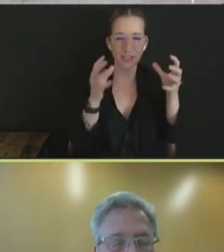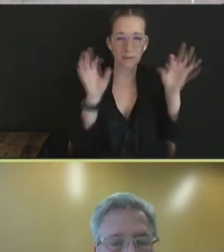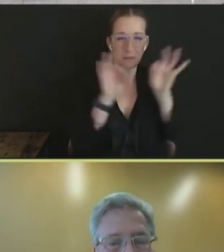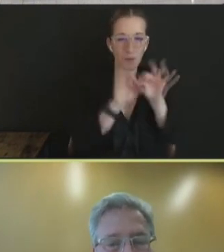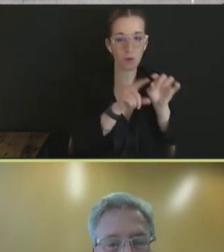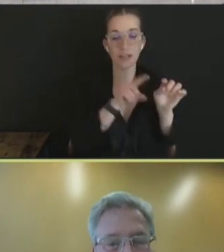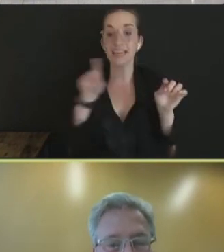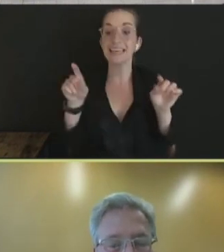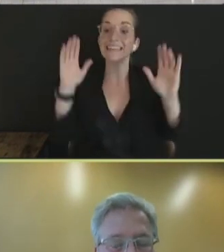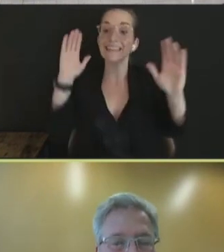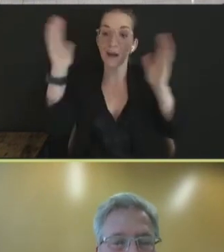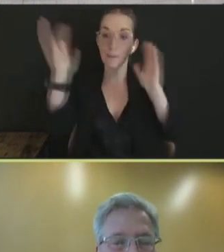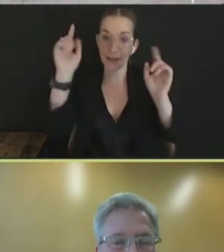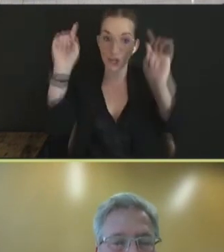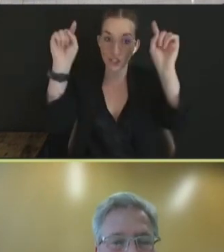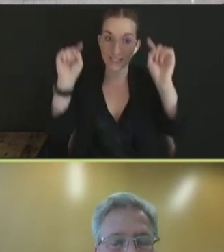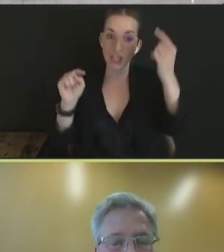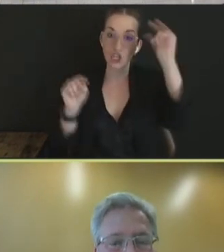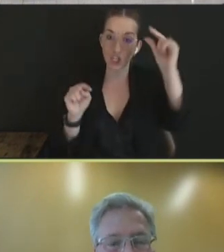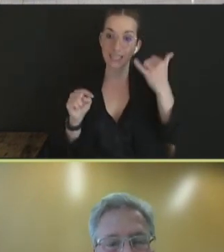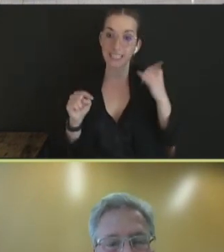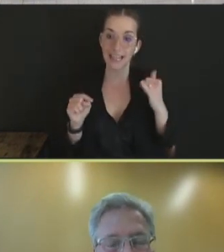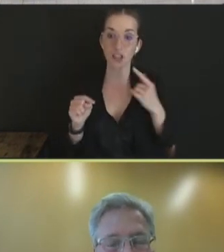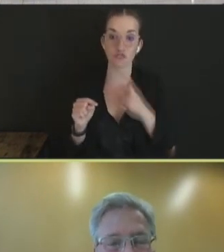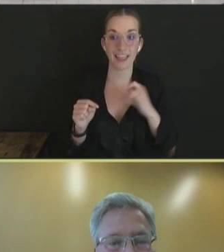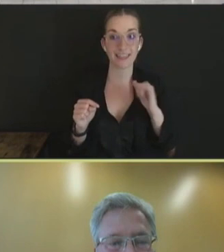comparisons. Next slide, please.